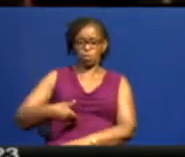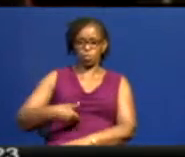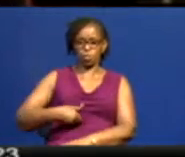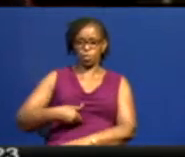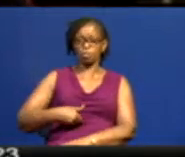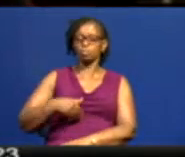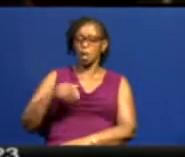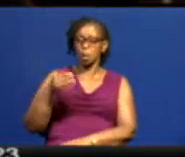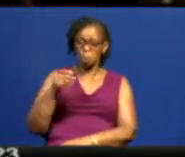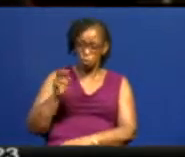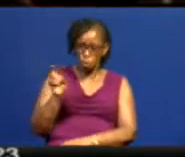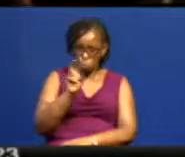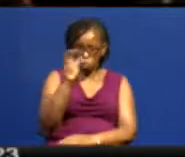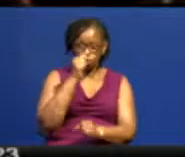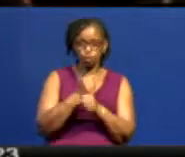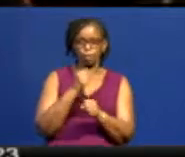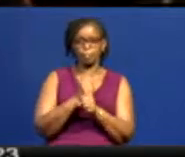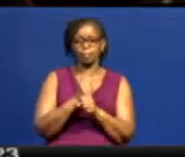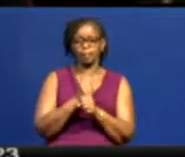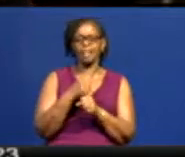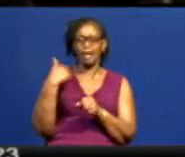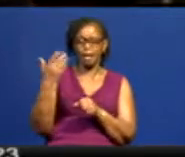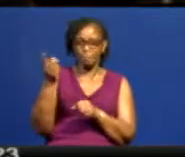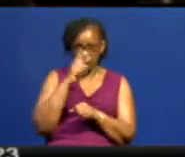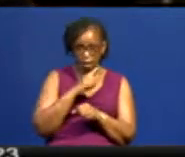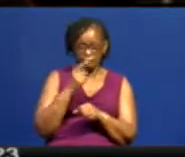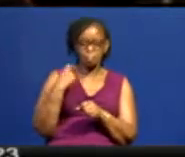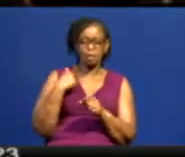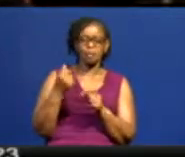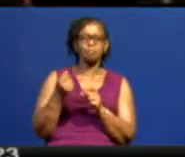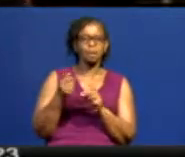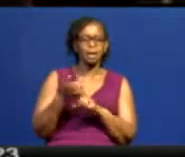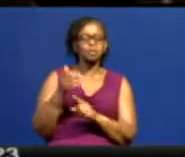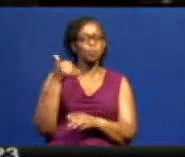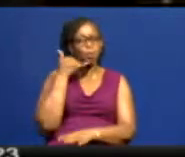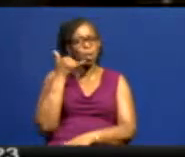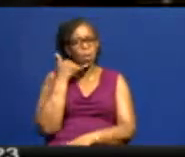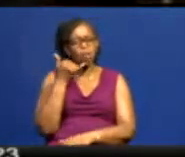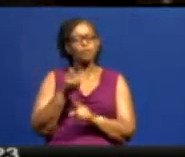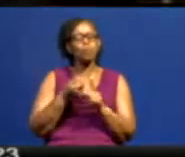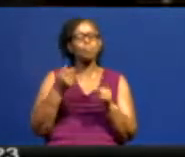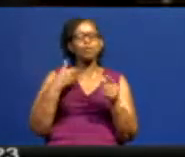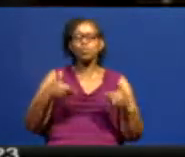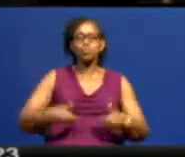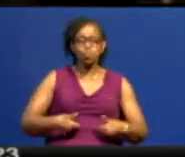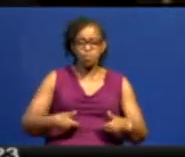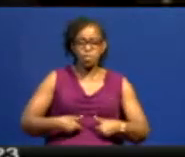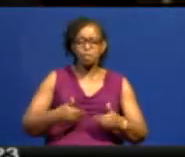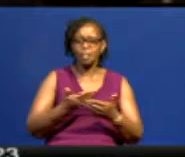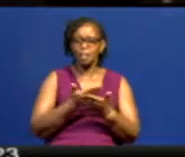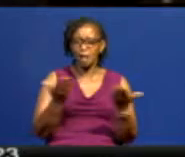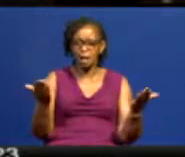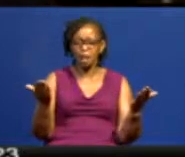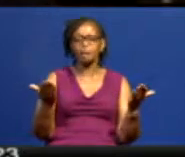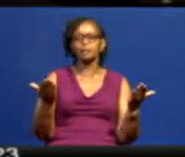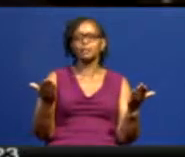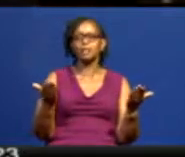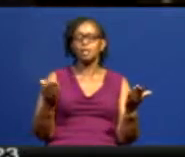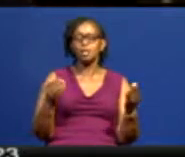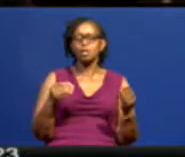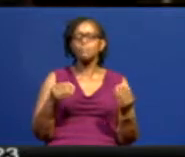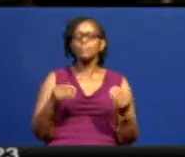jobs. Every day, I receive calls from young people in the Gatanga